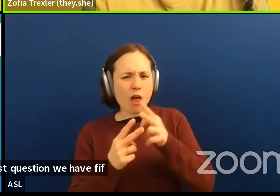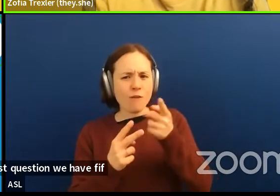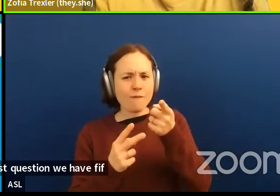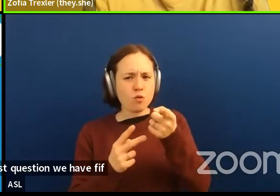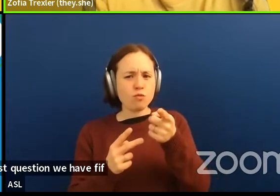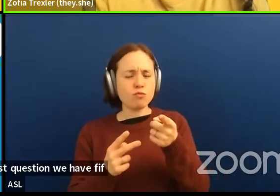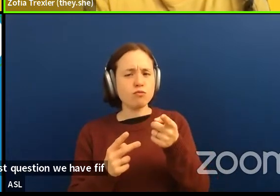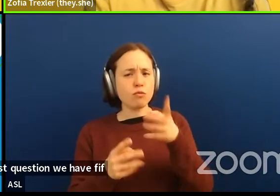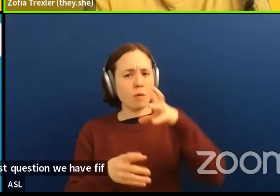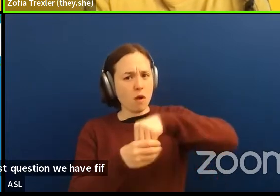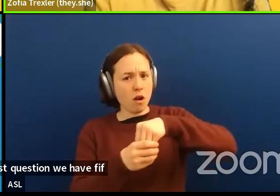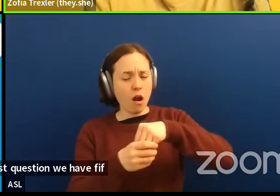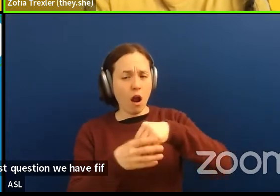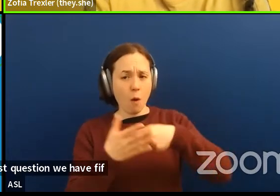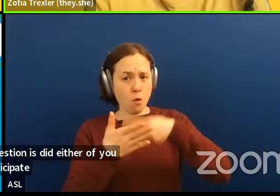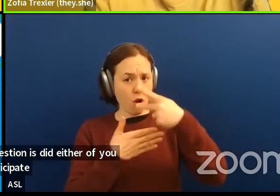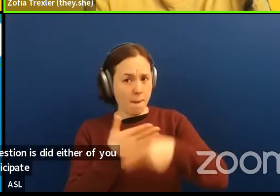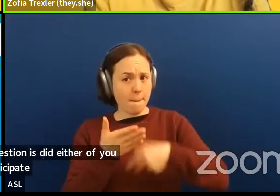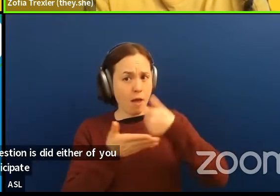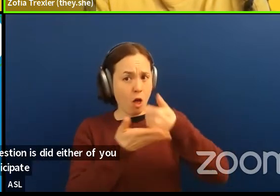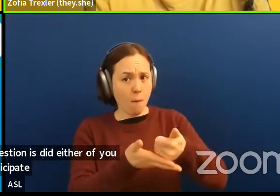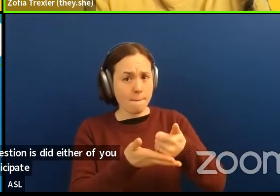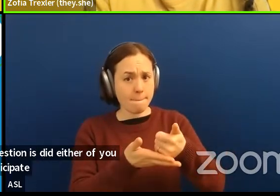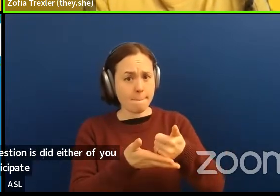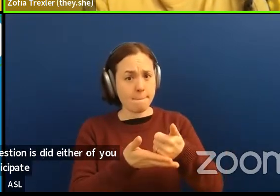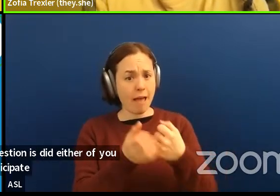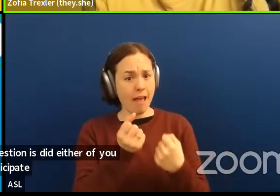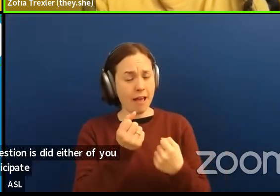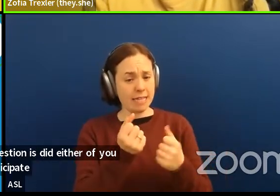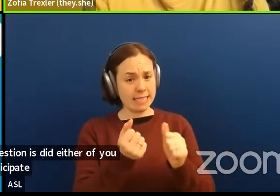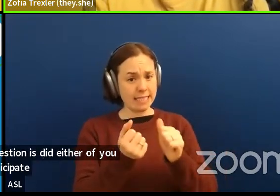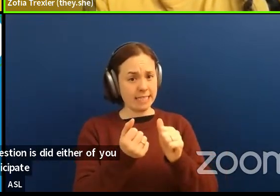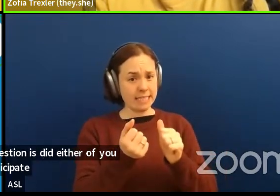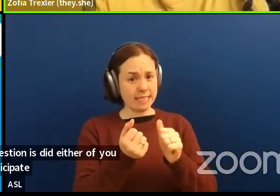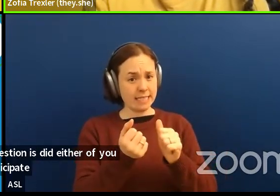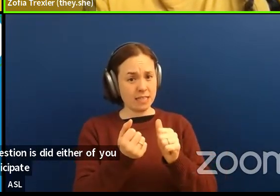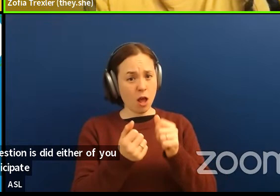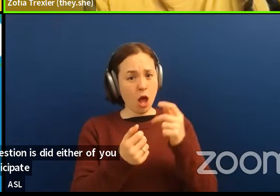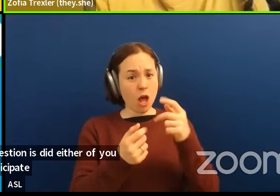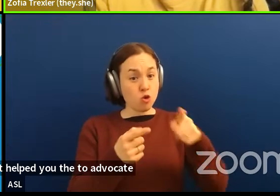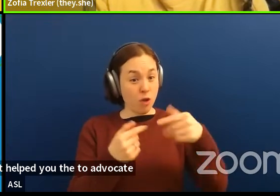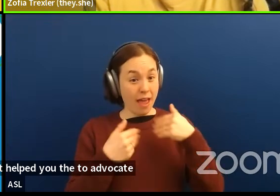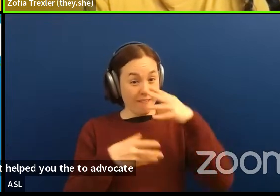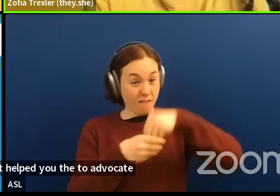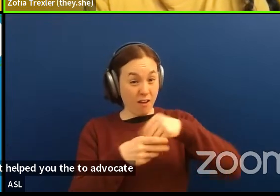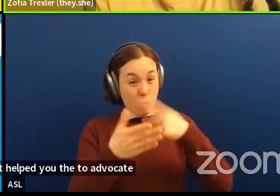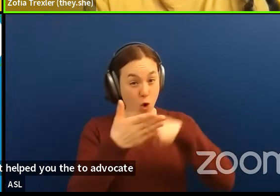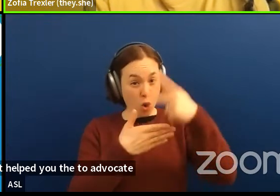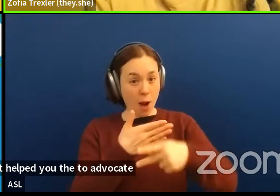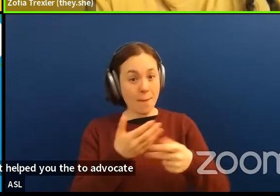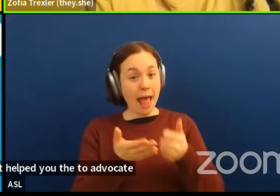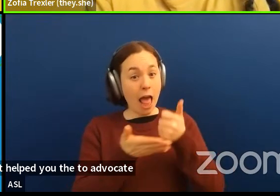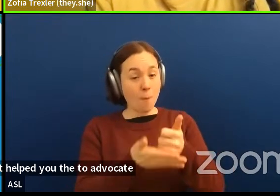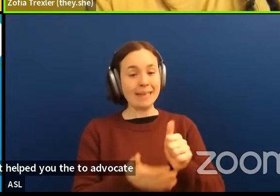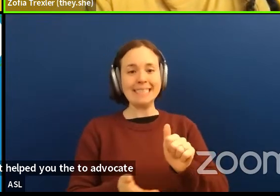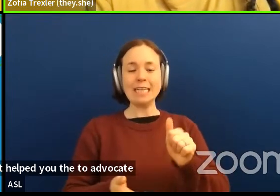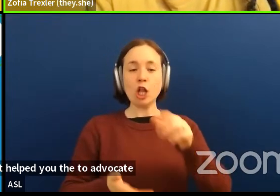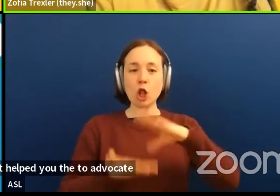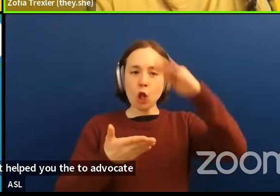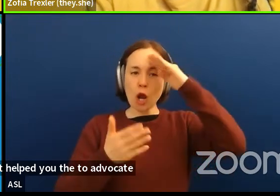any type of program that helped you to advocate for yourselves? If so, then what types of skills and experiences did you learn from them?